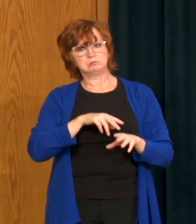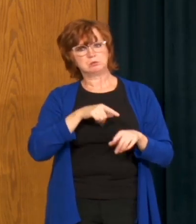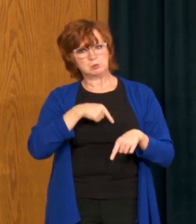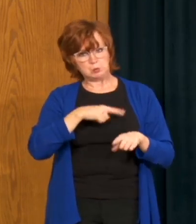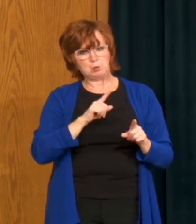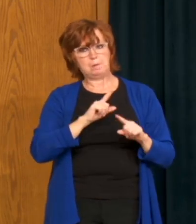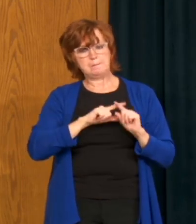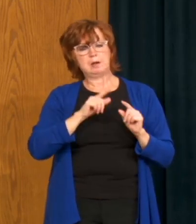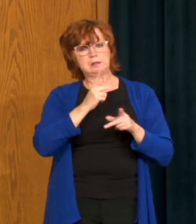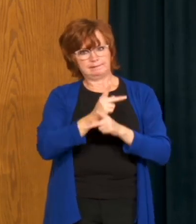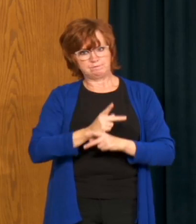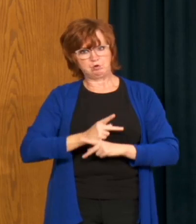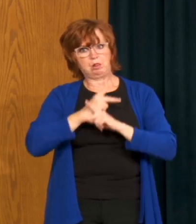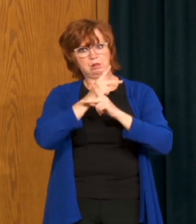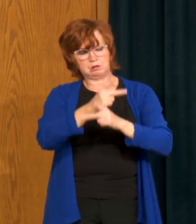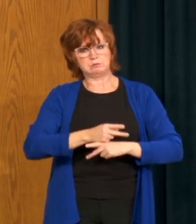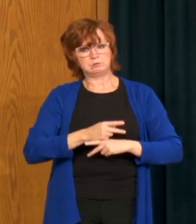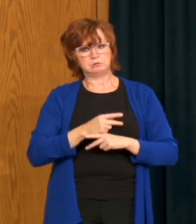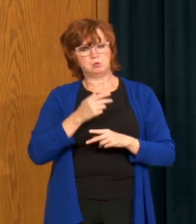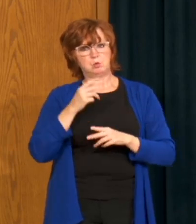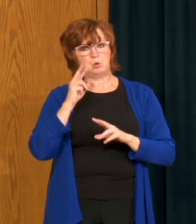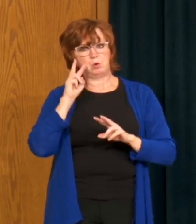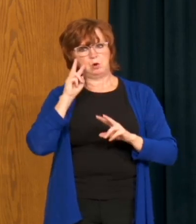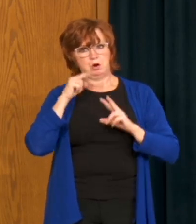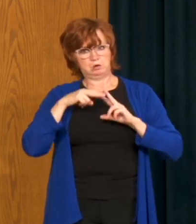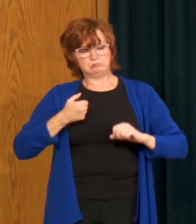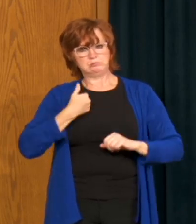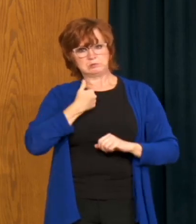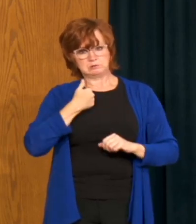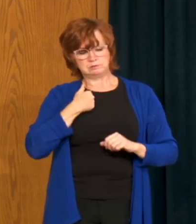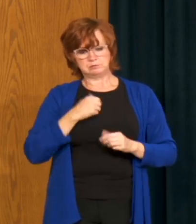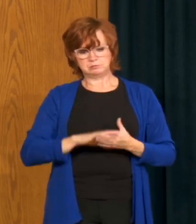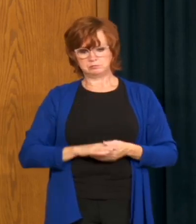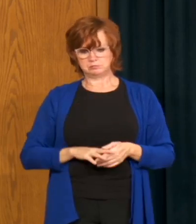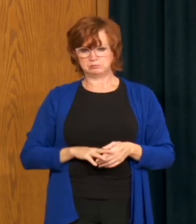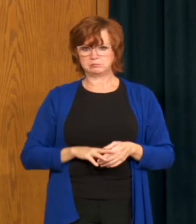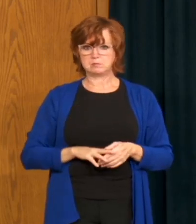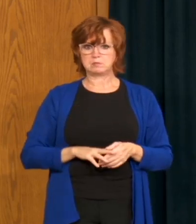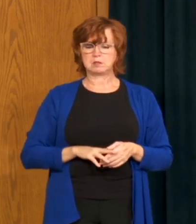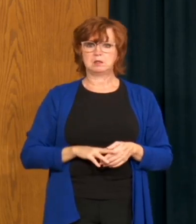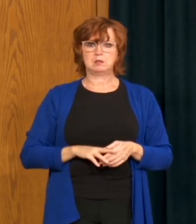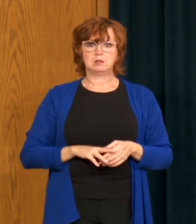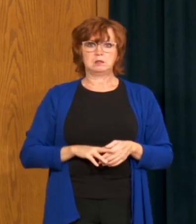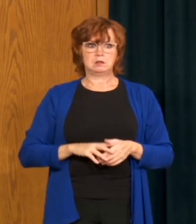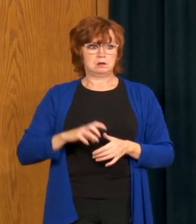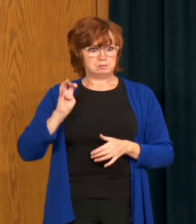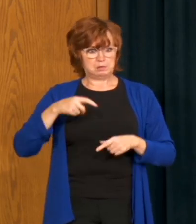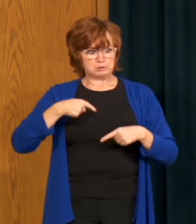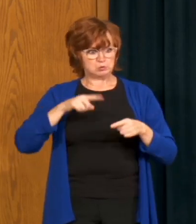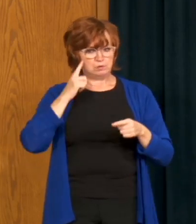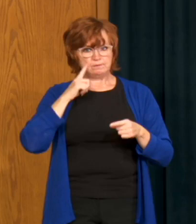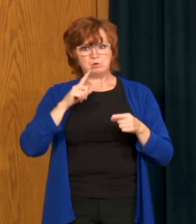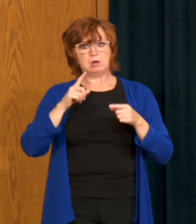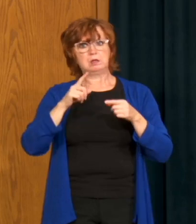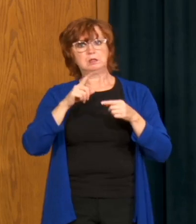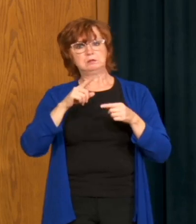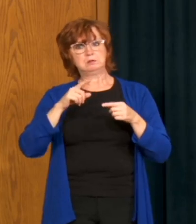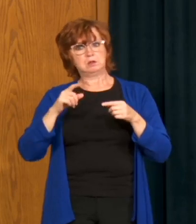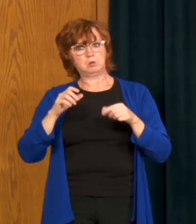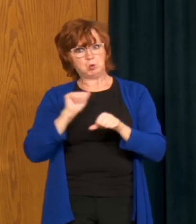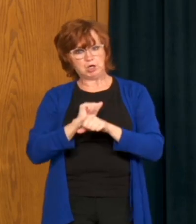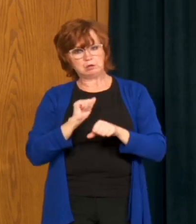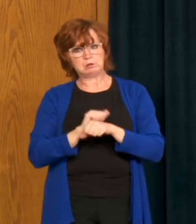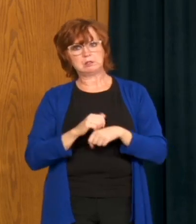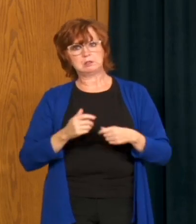That's what all of us need to do, whether we are on personal or business travel. And if, for professional sports associations, there's actually